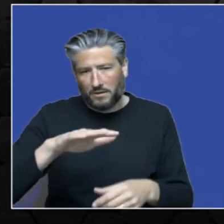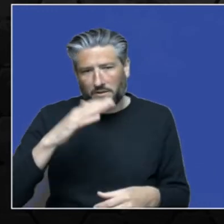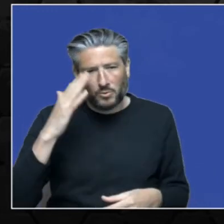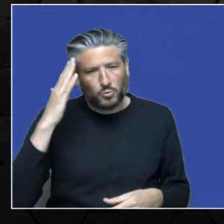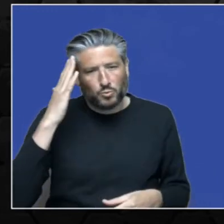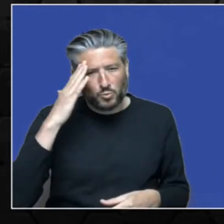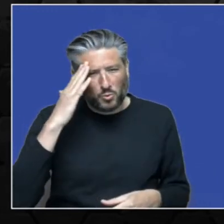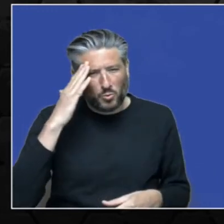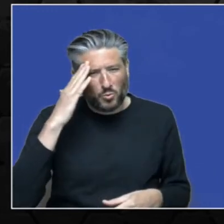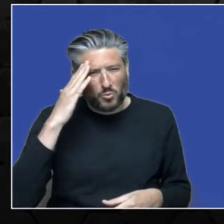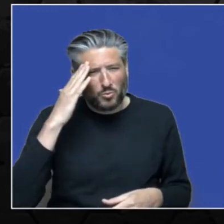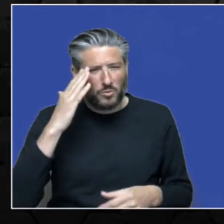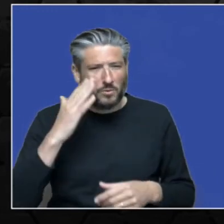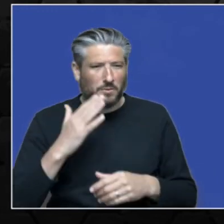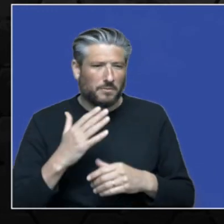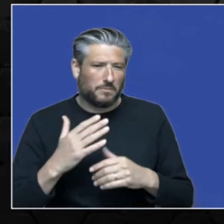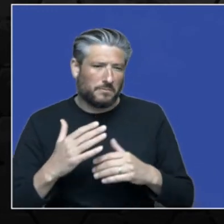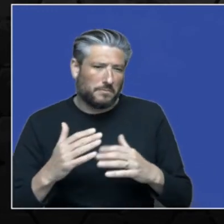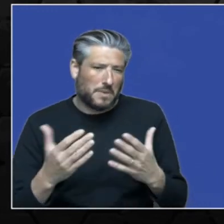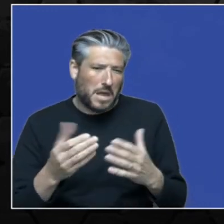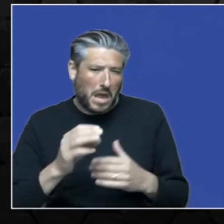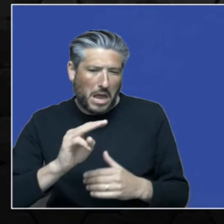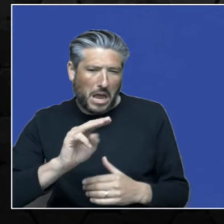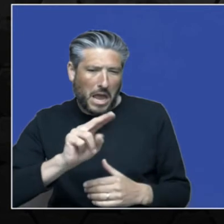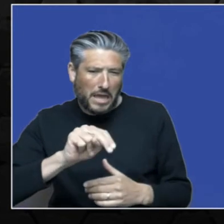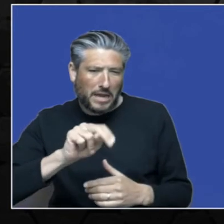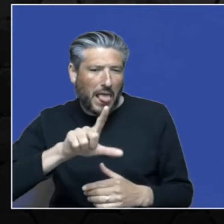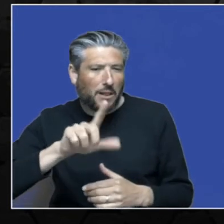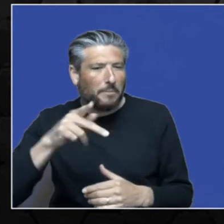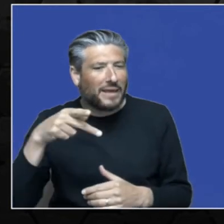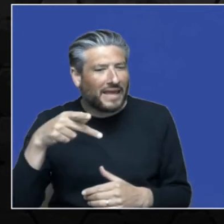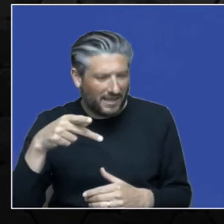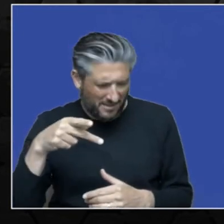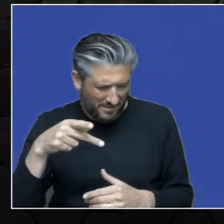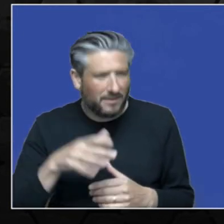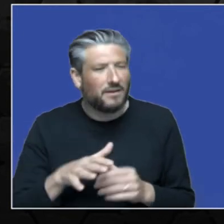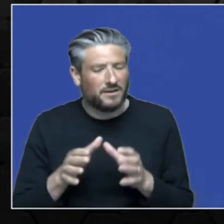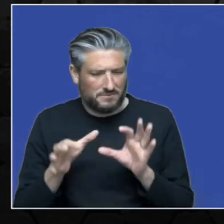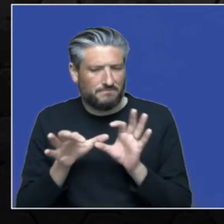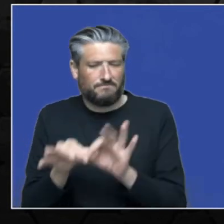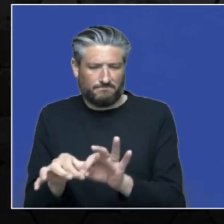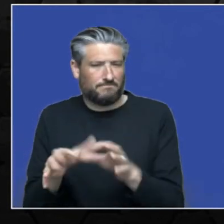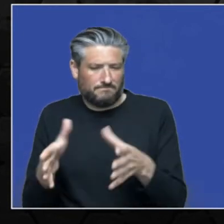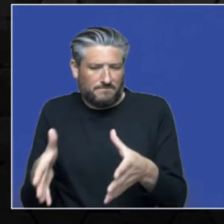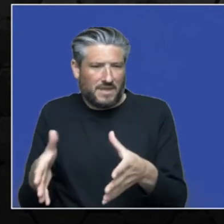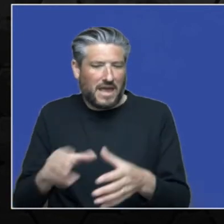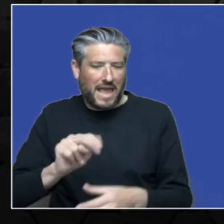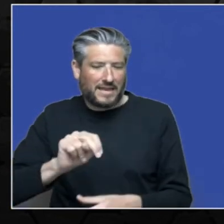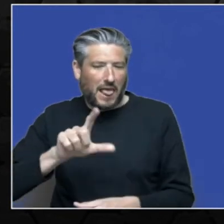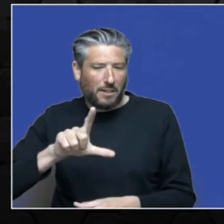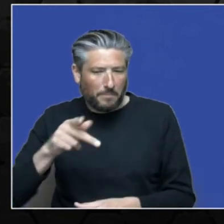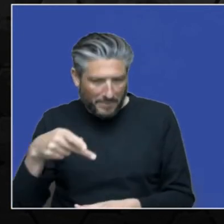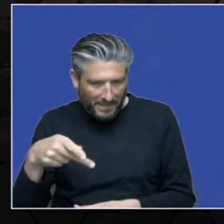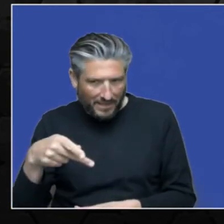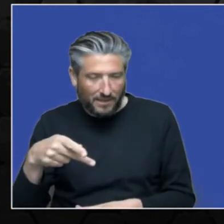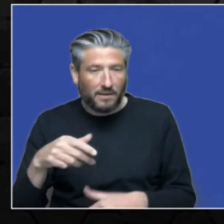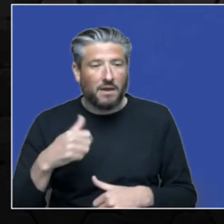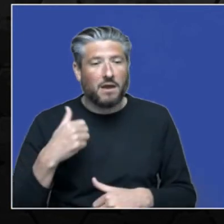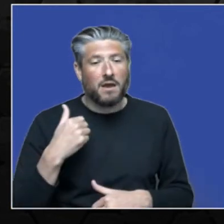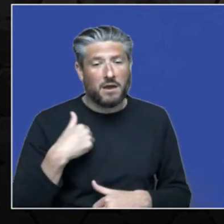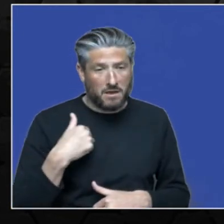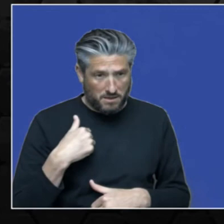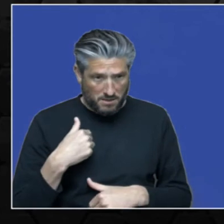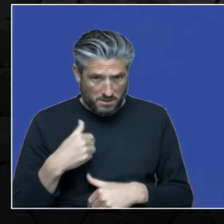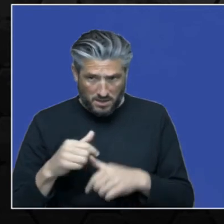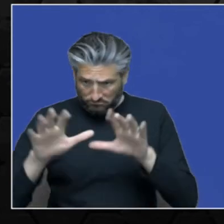basics, the startings of NLP, what we do in NLP is we start off by building a graph from each sentence that we got. So when